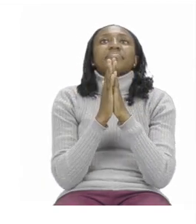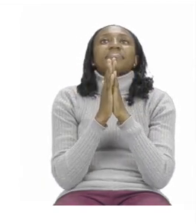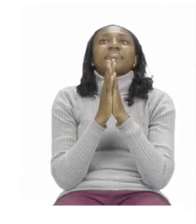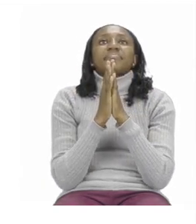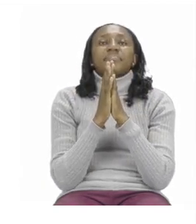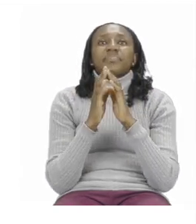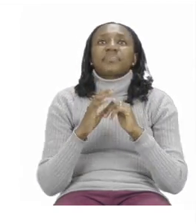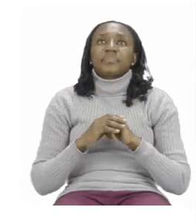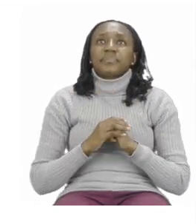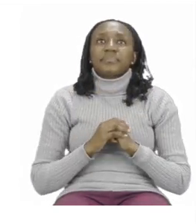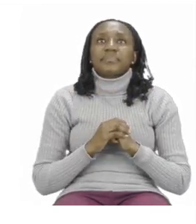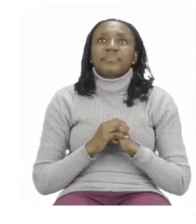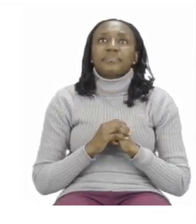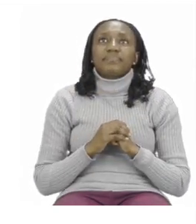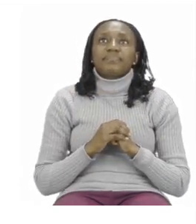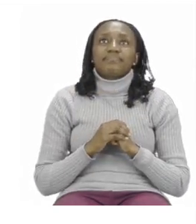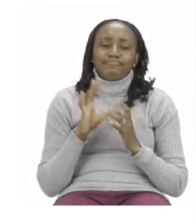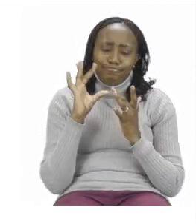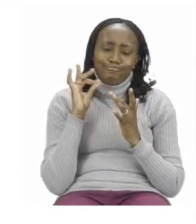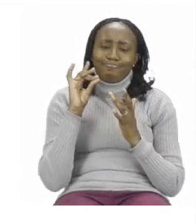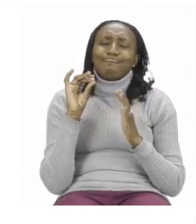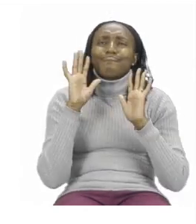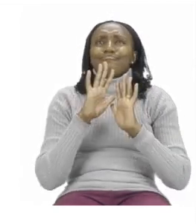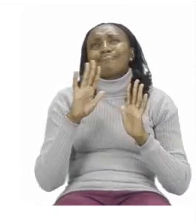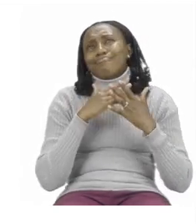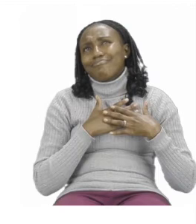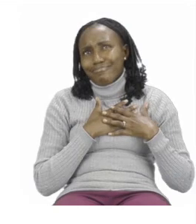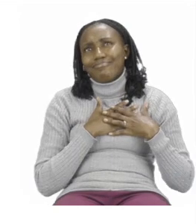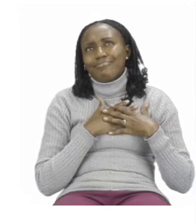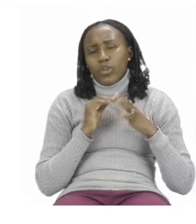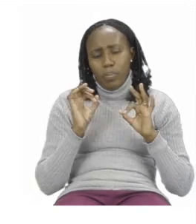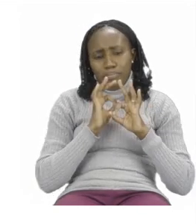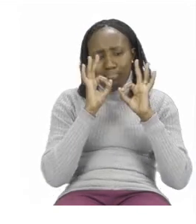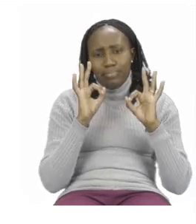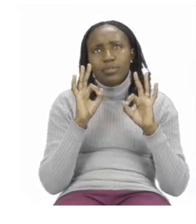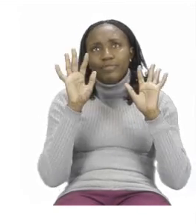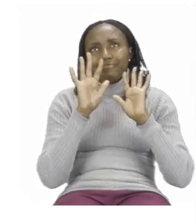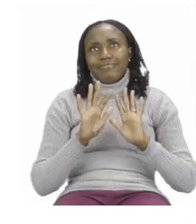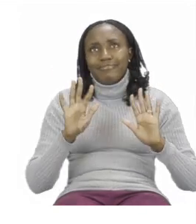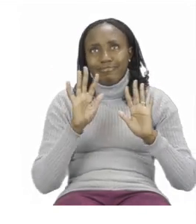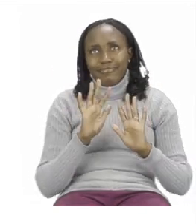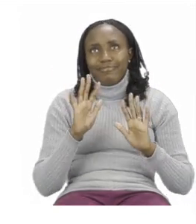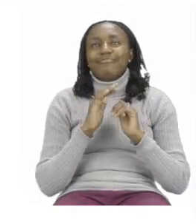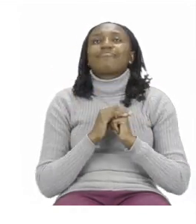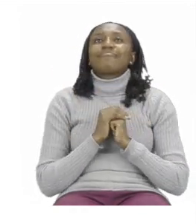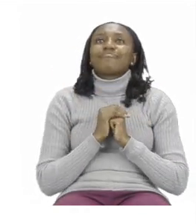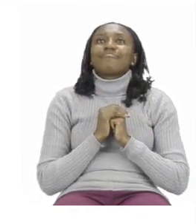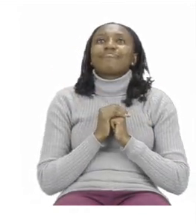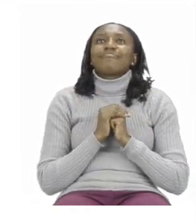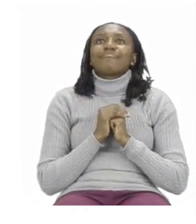all your interesting colors to color your picture nicely and have as much